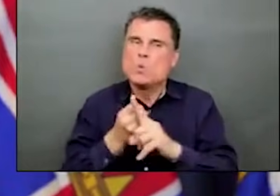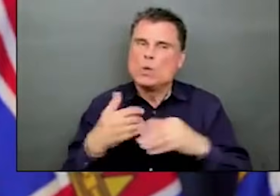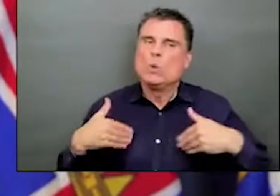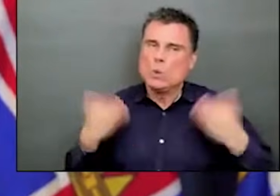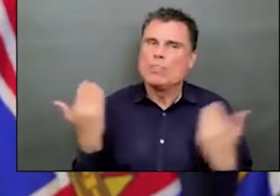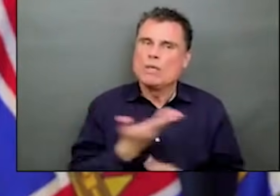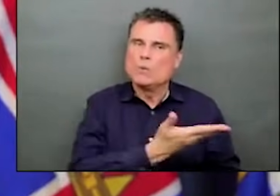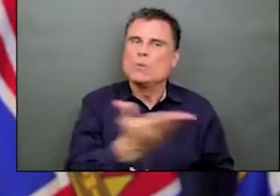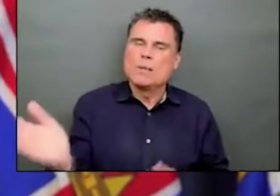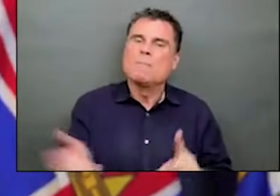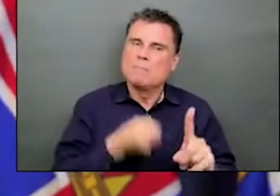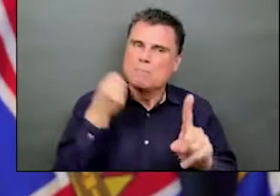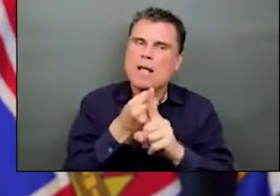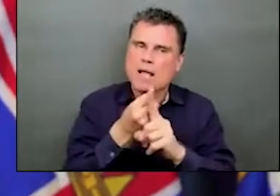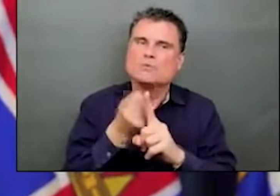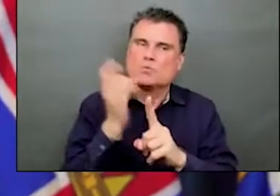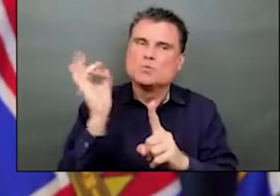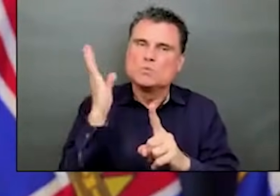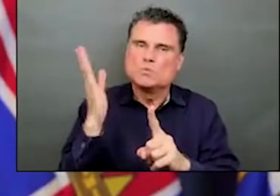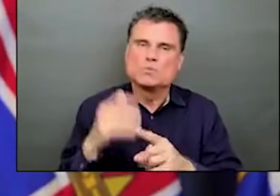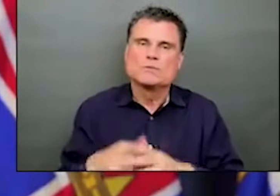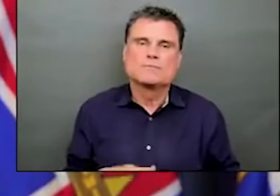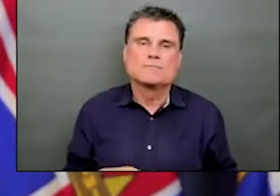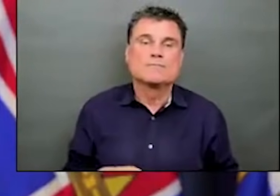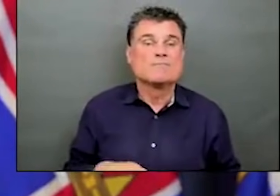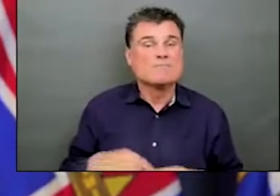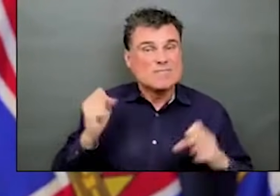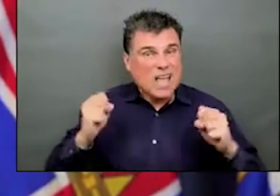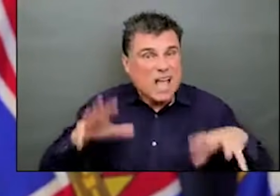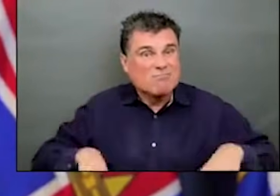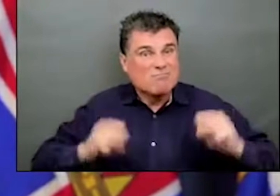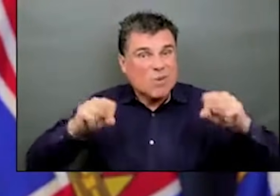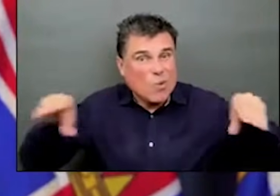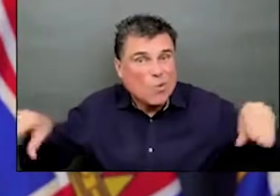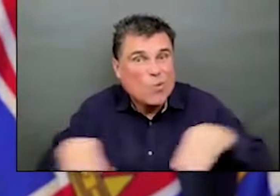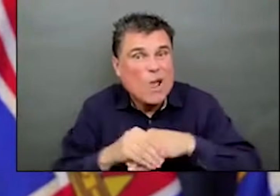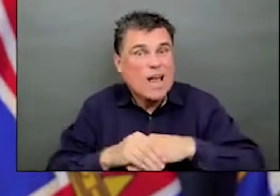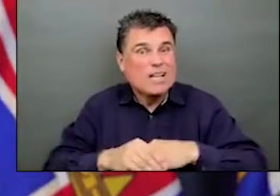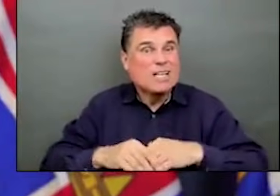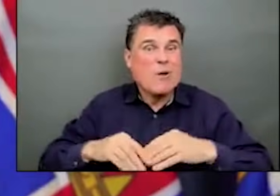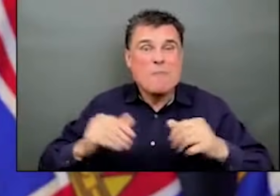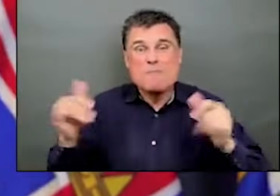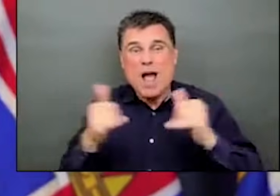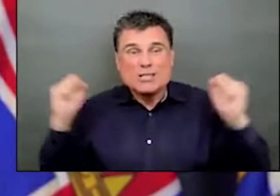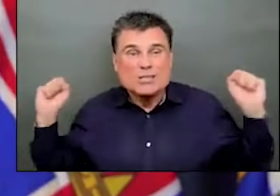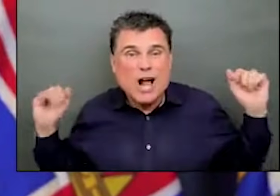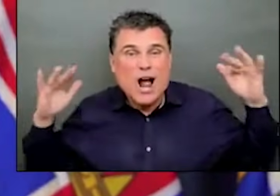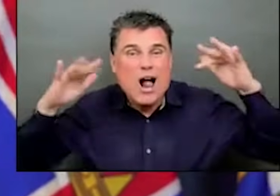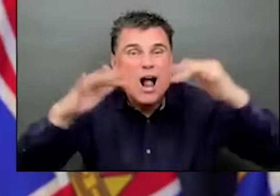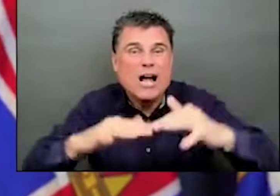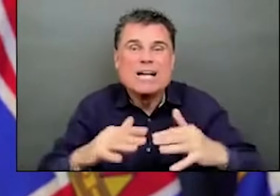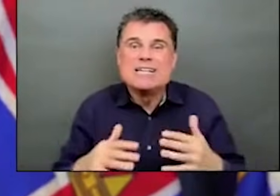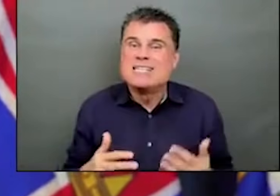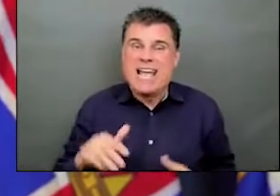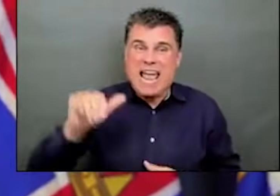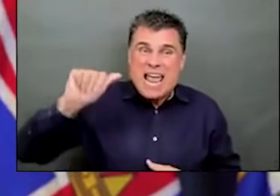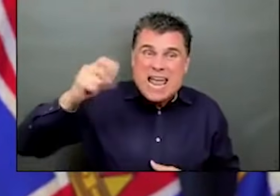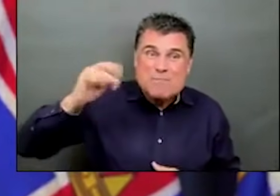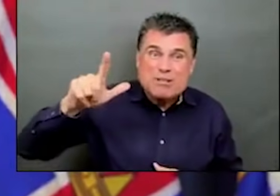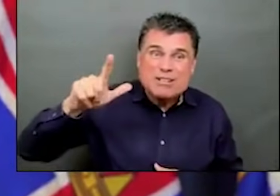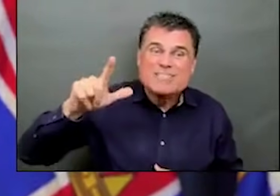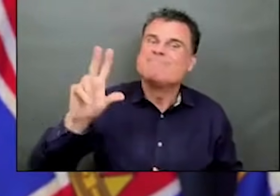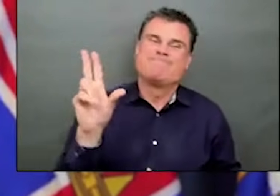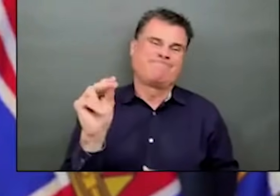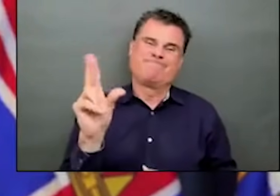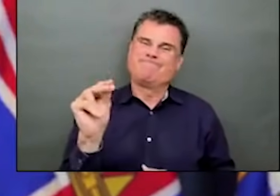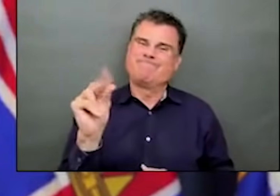can I have a big wedding in April? And the answers are, not April. Keep it small. But